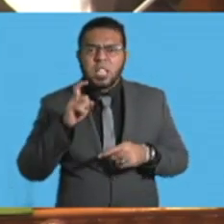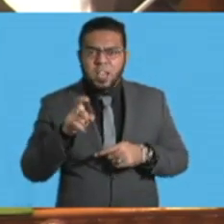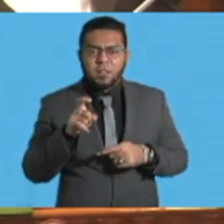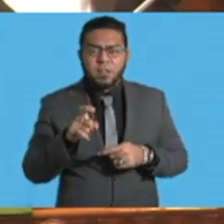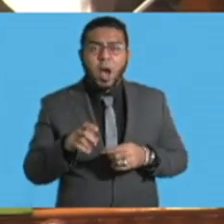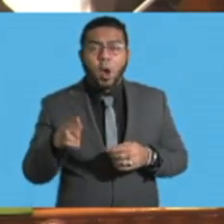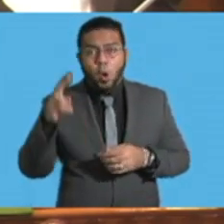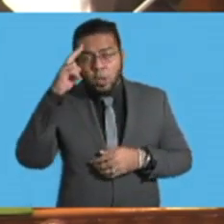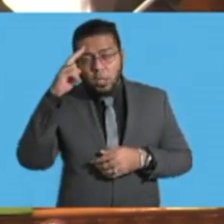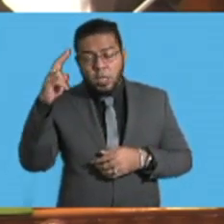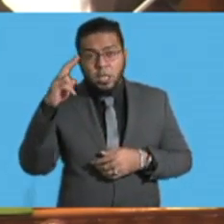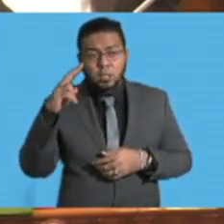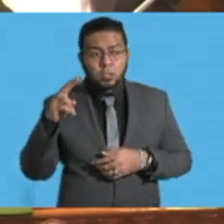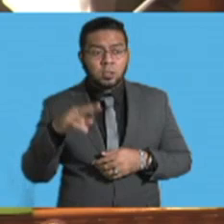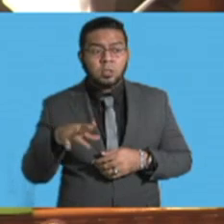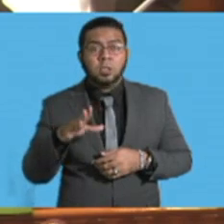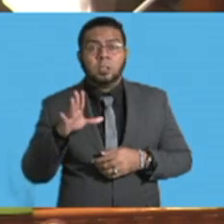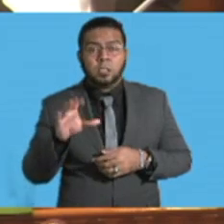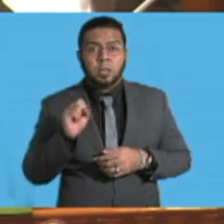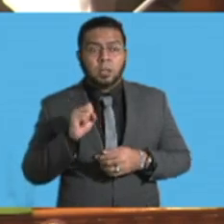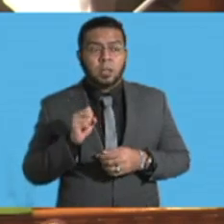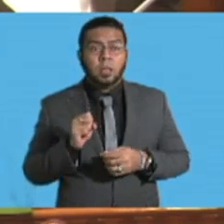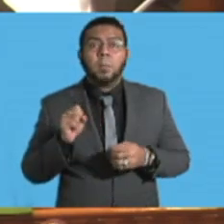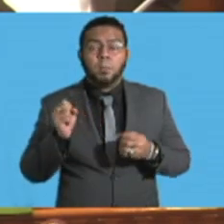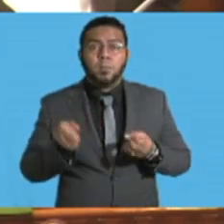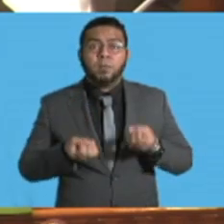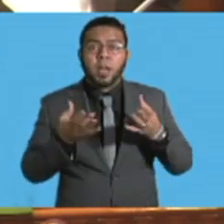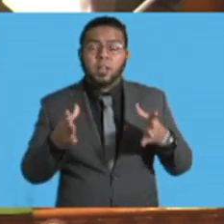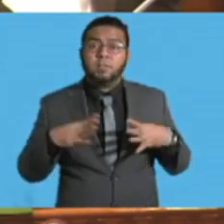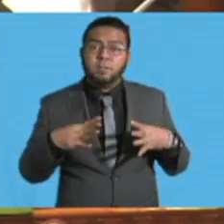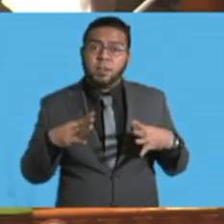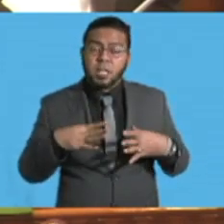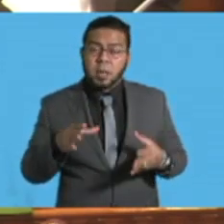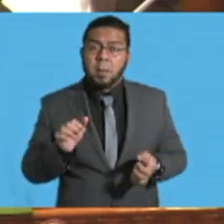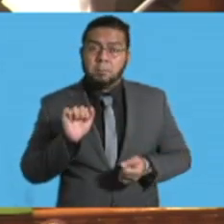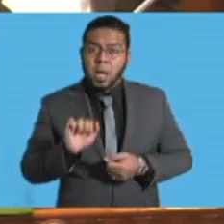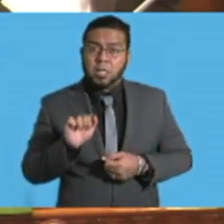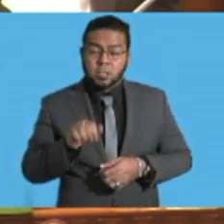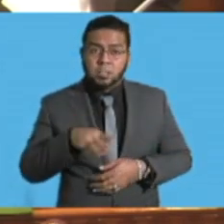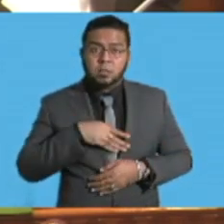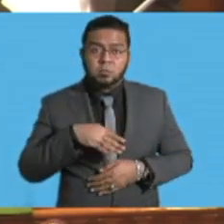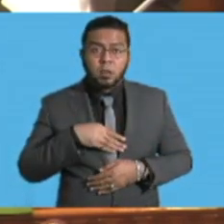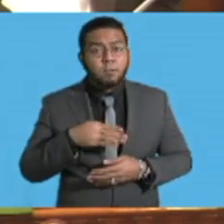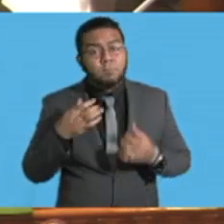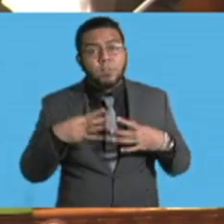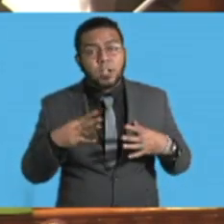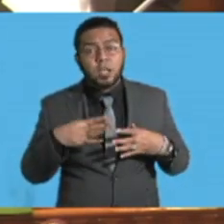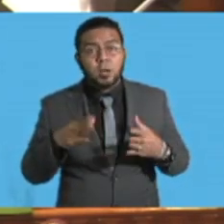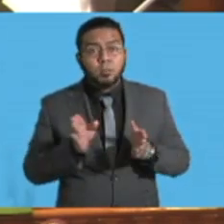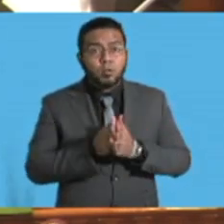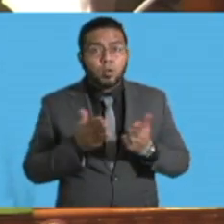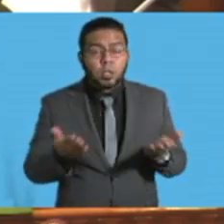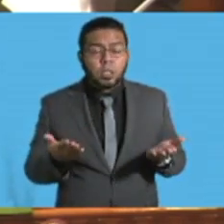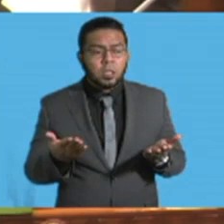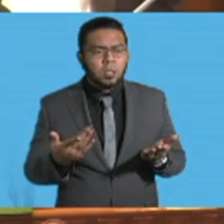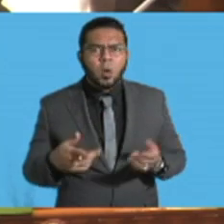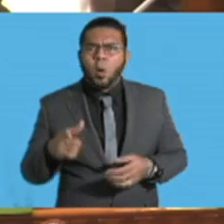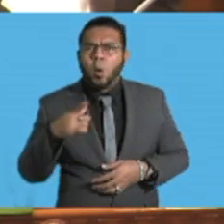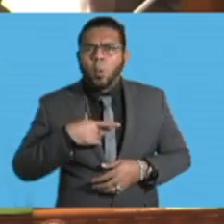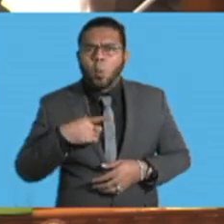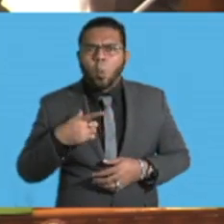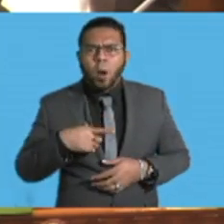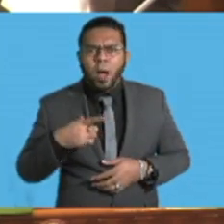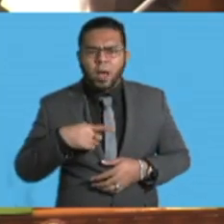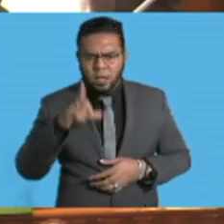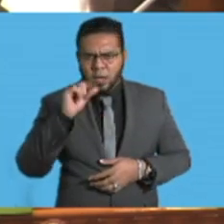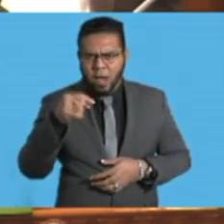Prime Minister can undertake the responsibility of providing free bus fare, free school tuition and book fee, why cannot